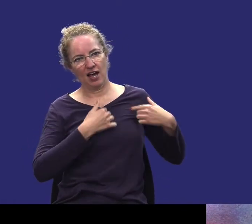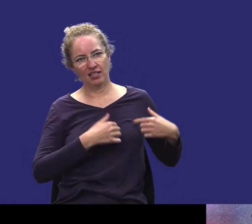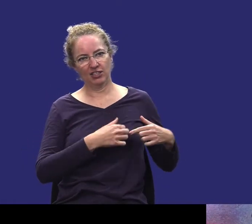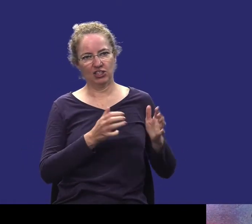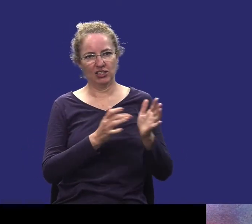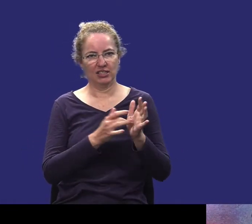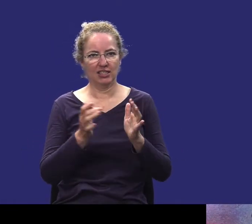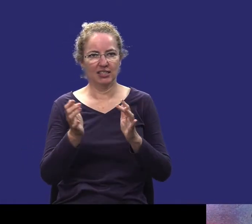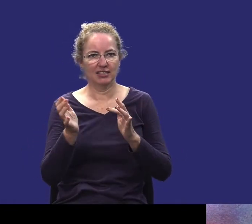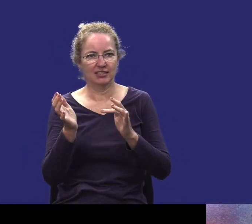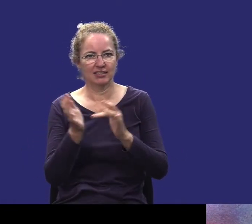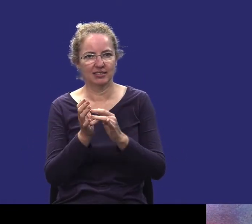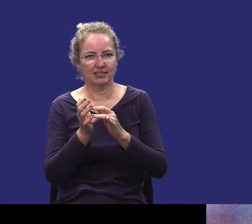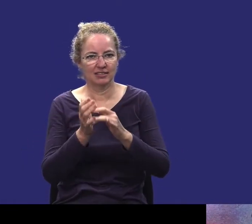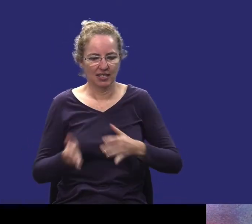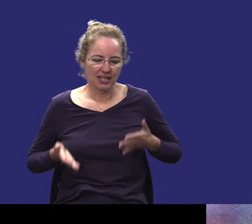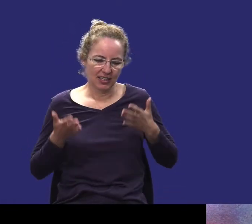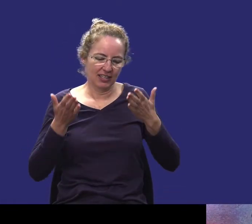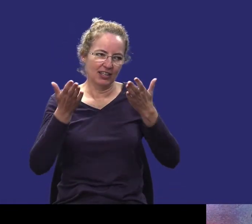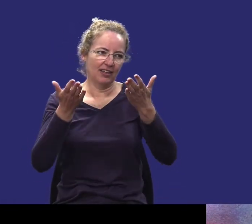Give your heart to Jesus,